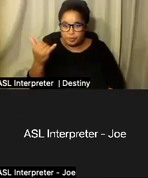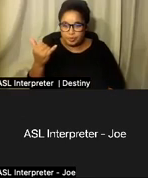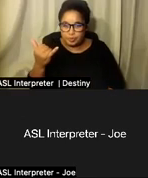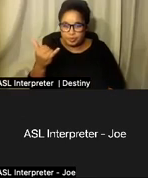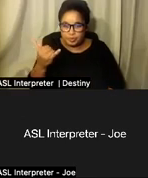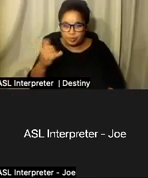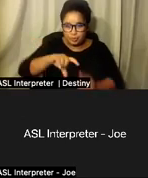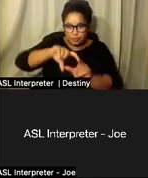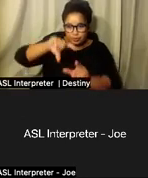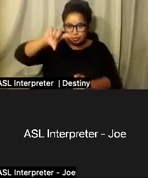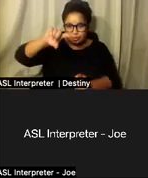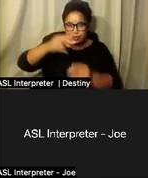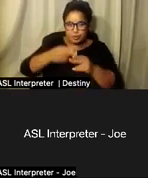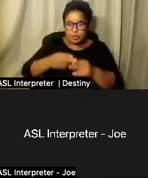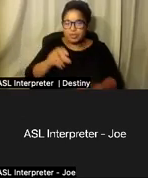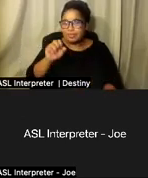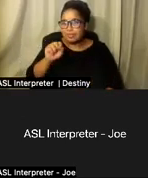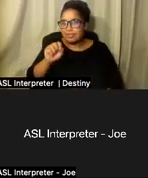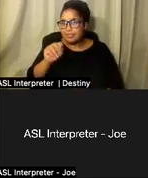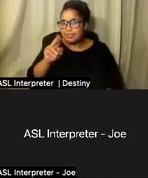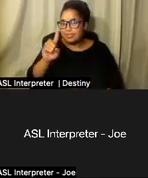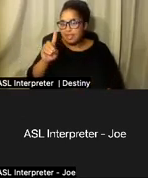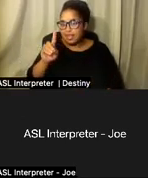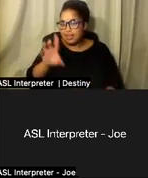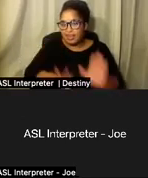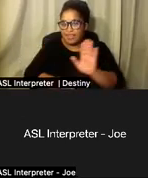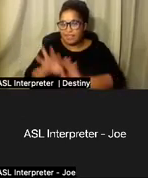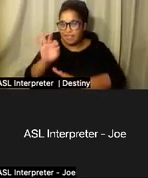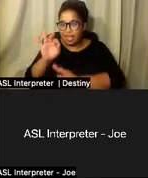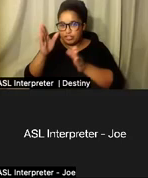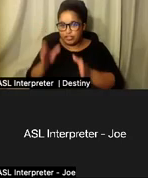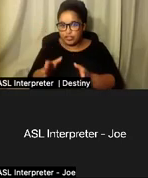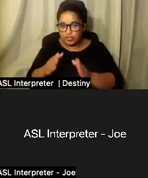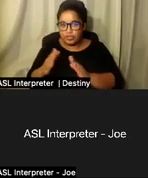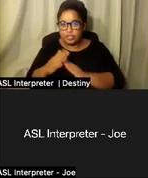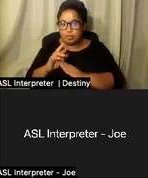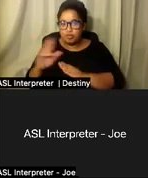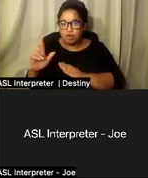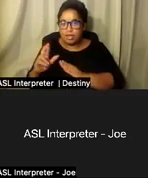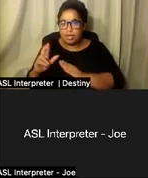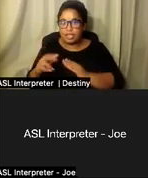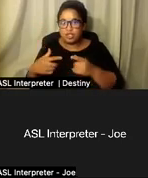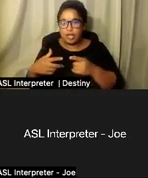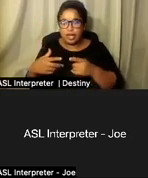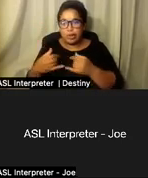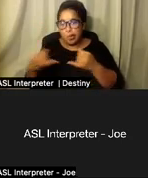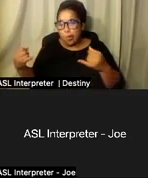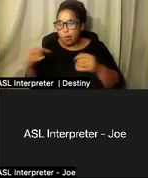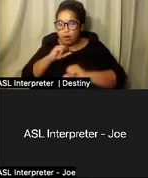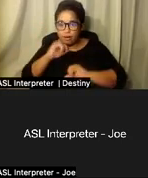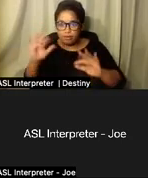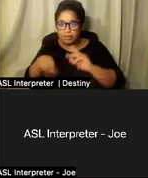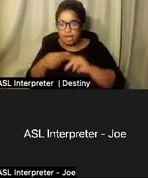oblong device, that's a stud finder. So you need a stud finder. Top right, that's a cordless drill. Top